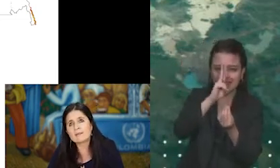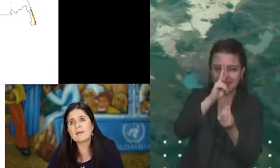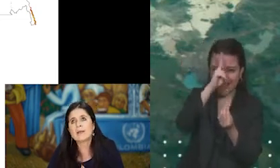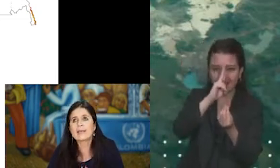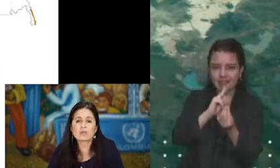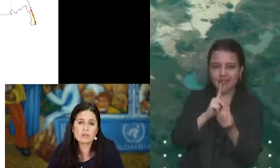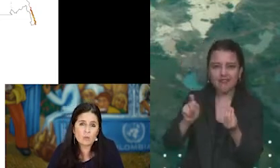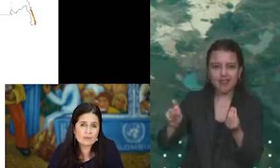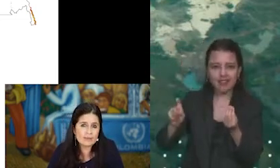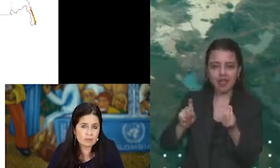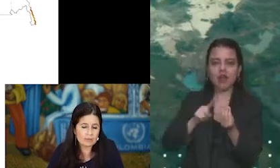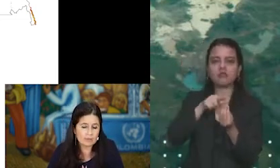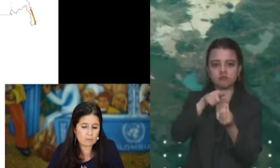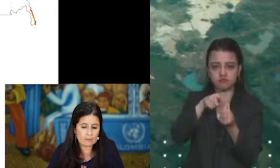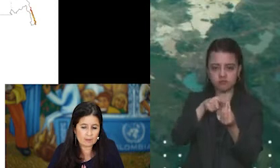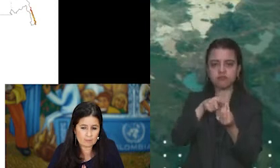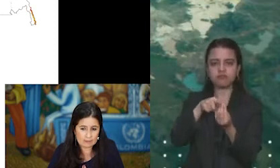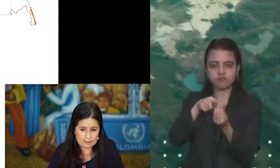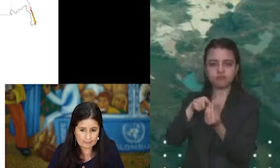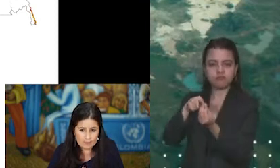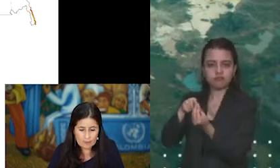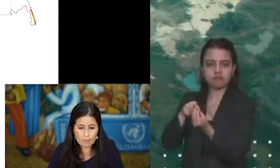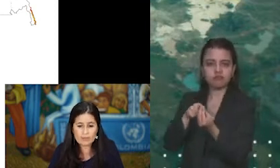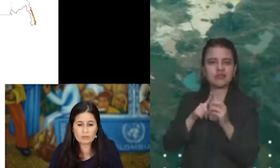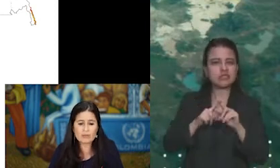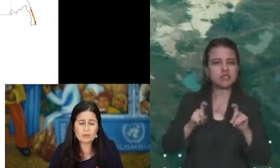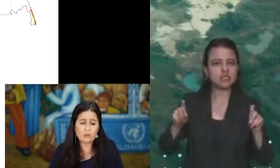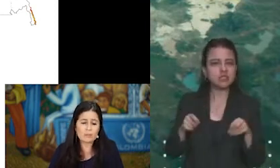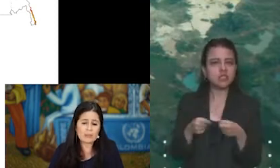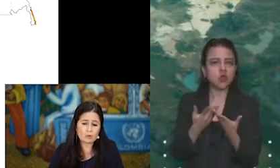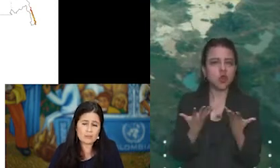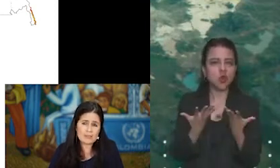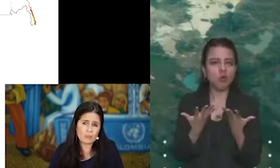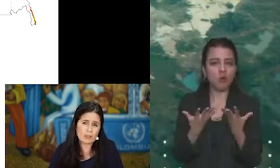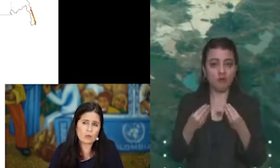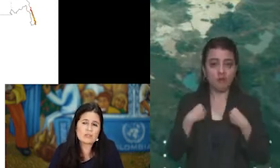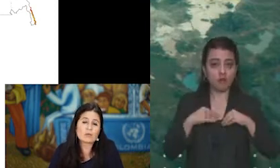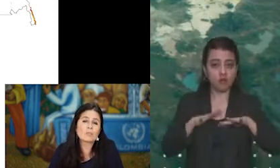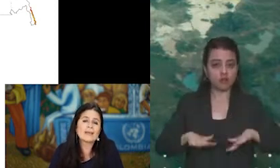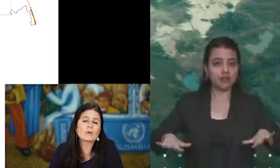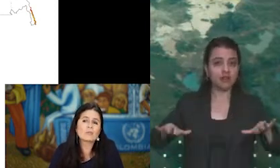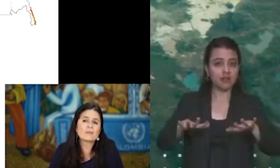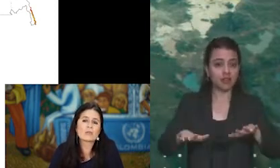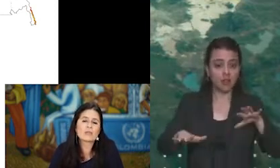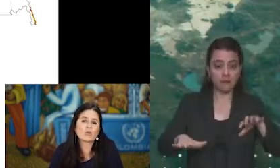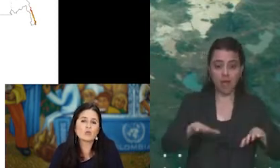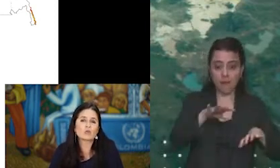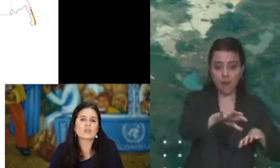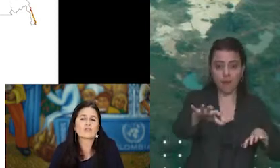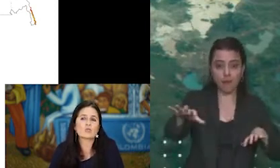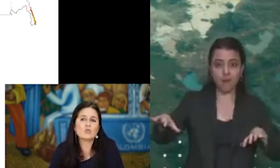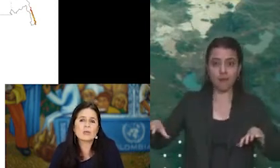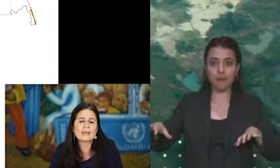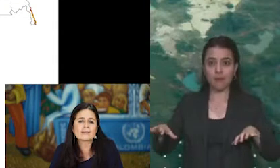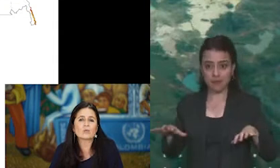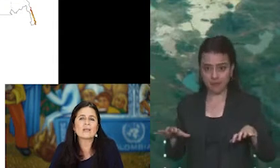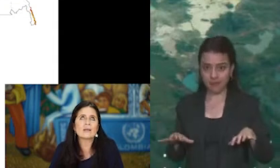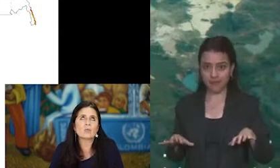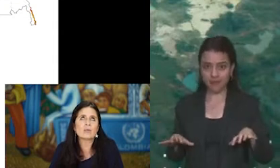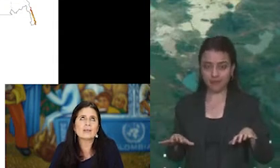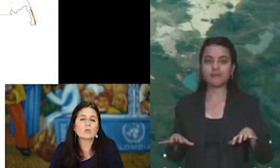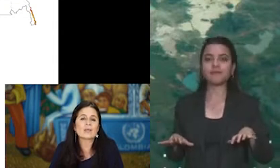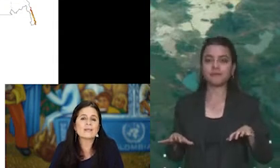are not within systems excluding mining, because they need a special management and they have a